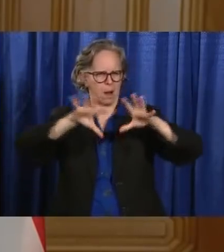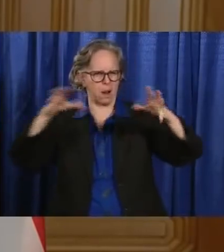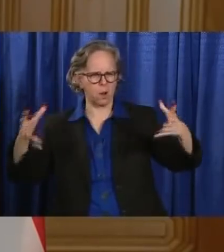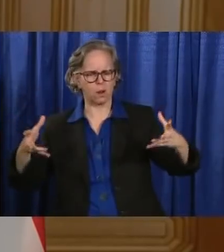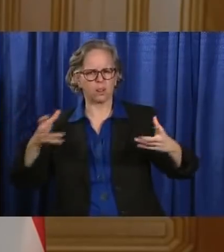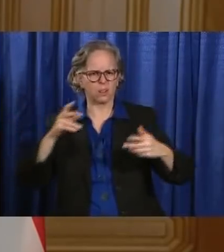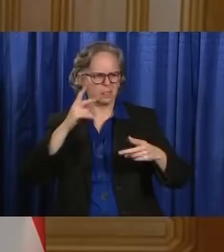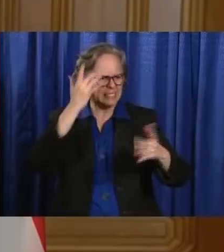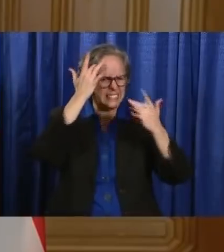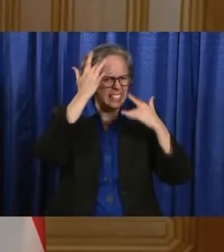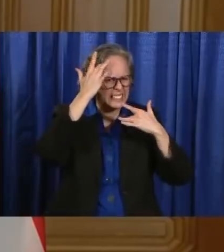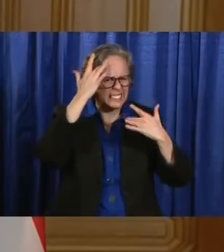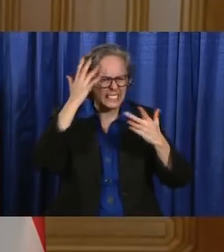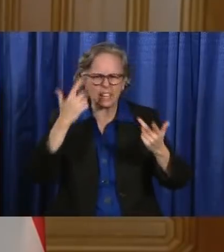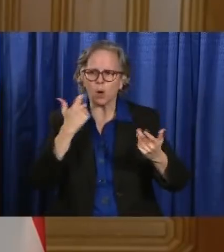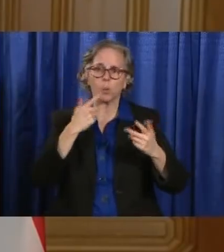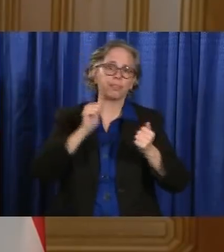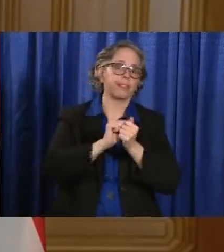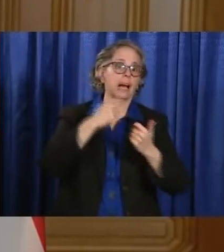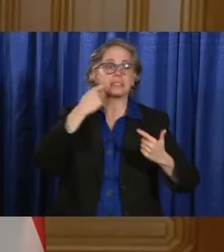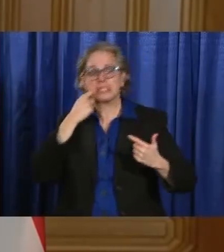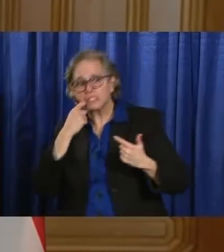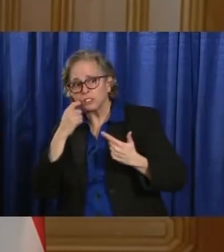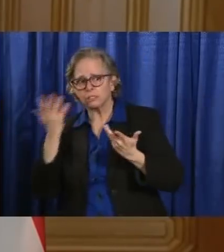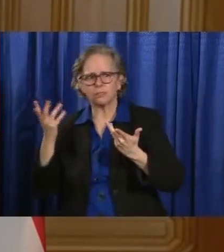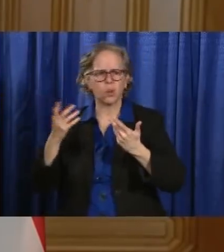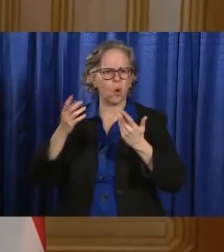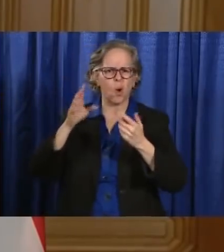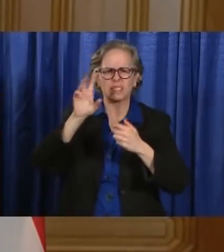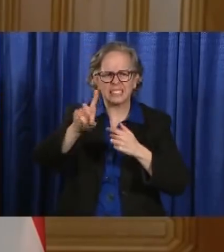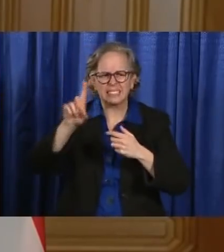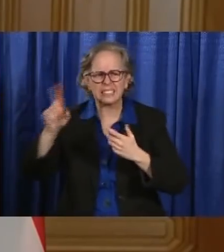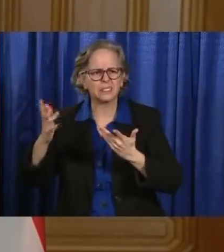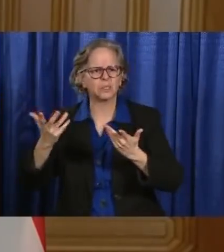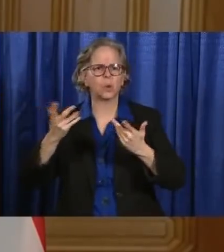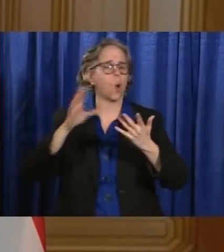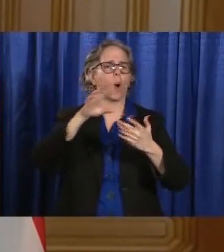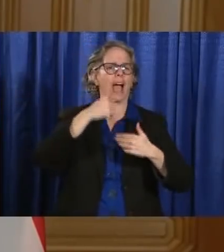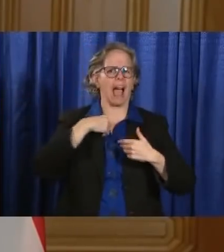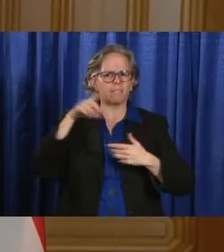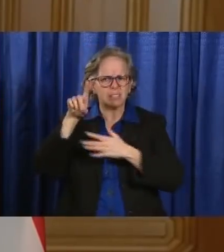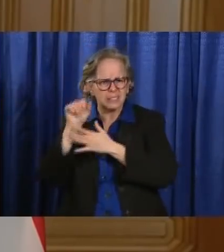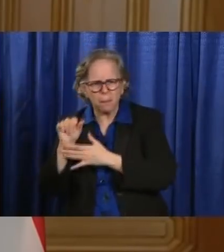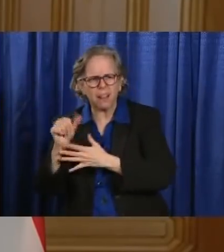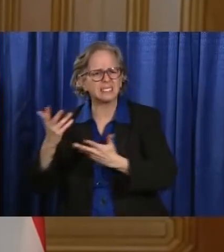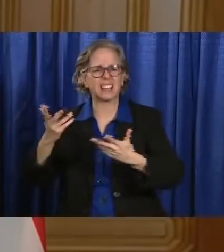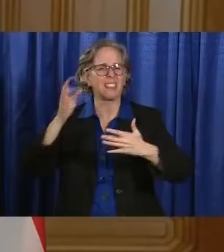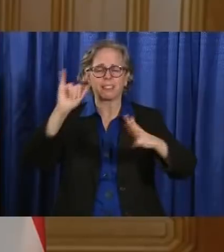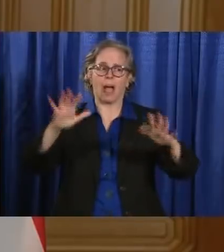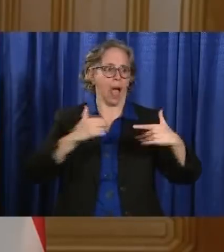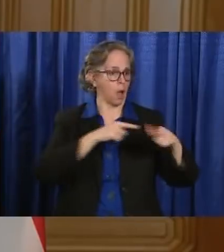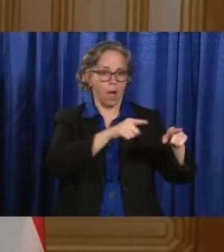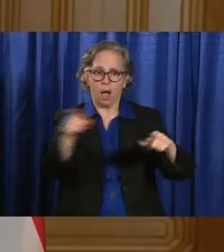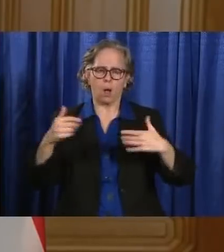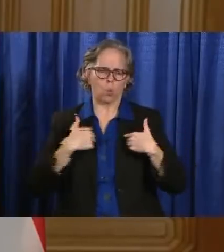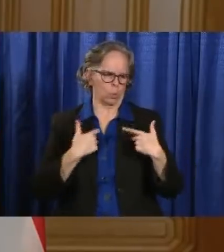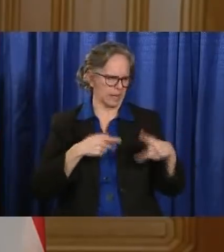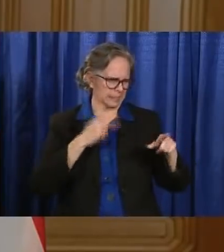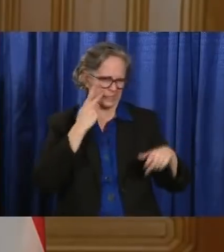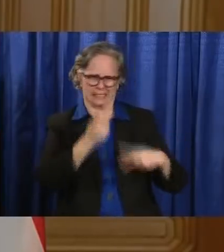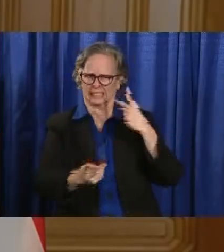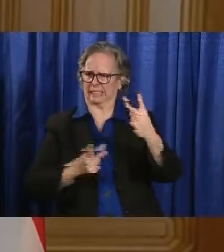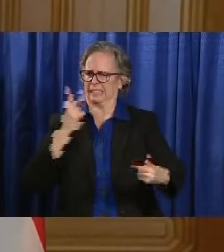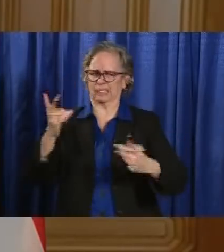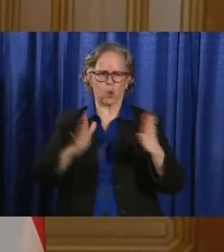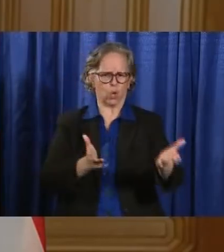with addiction, developmental and intellectual disabilities. Thank you for what you do. Your service